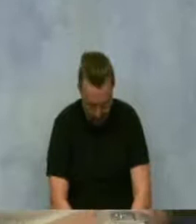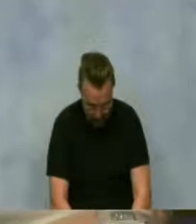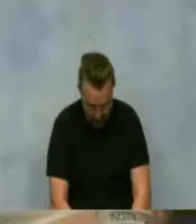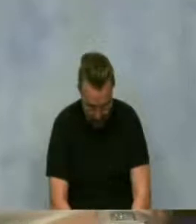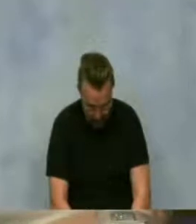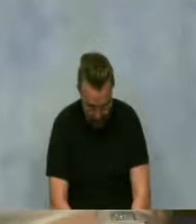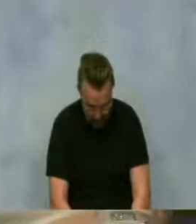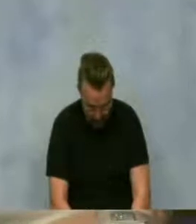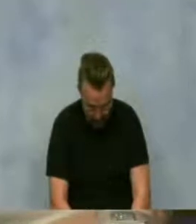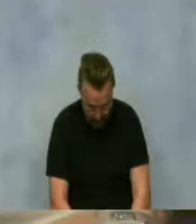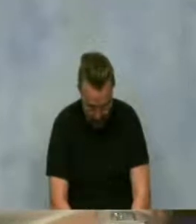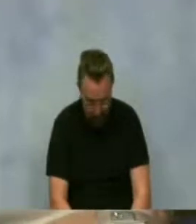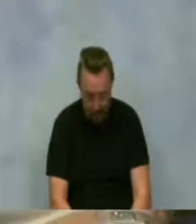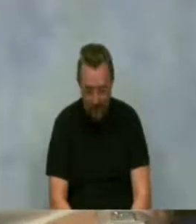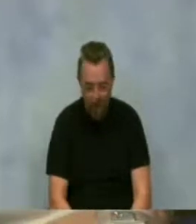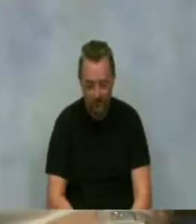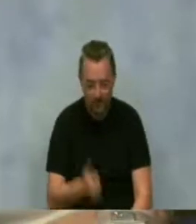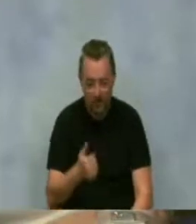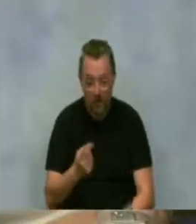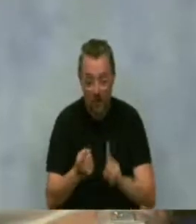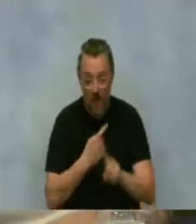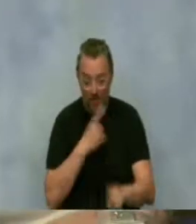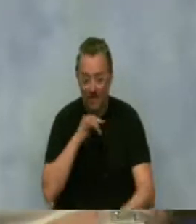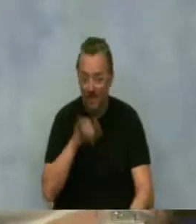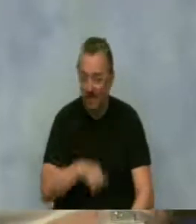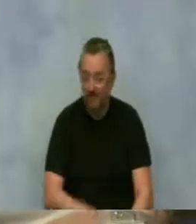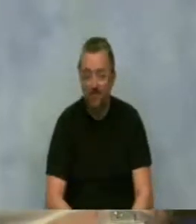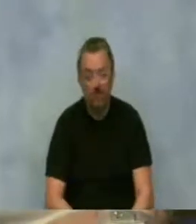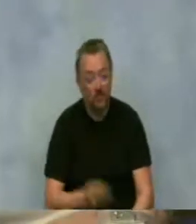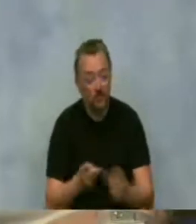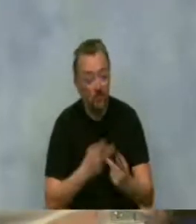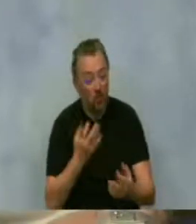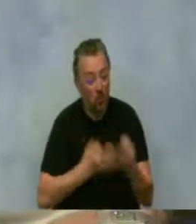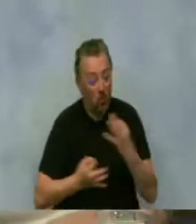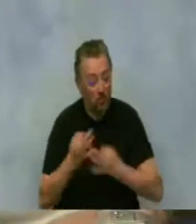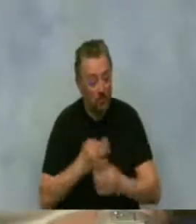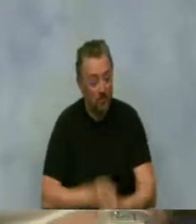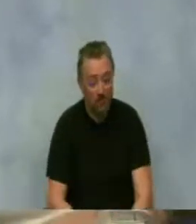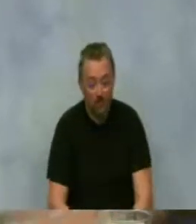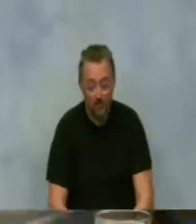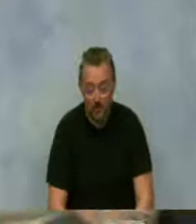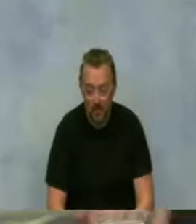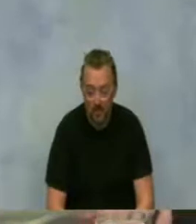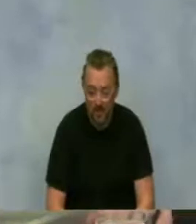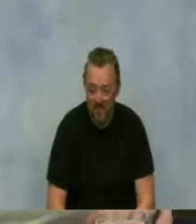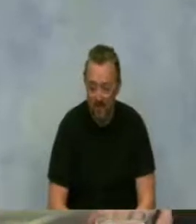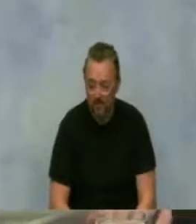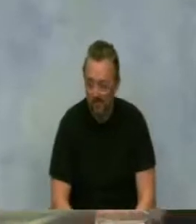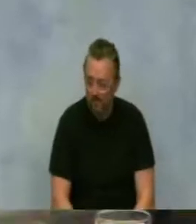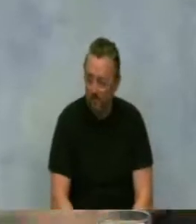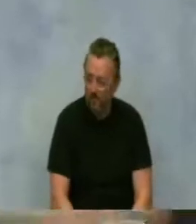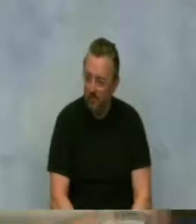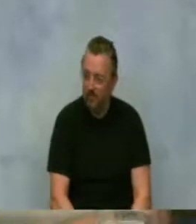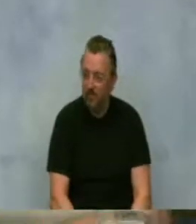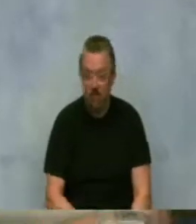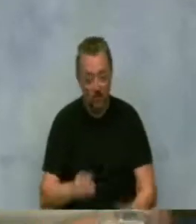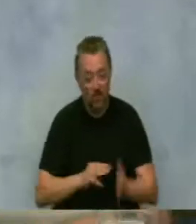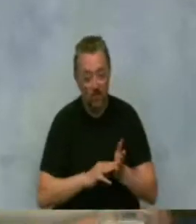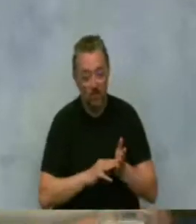Andrea? Yes. Okay. Any other questions or comments? No. I'll move that